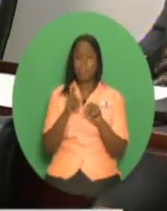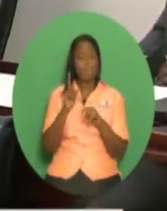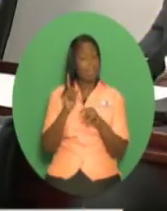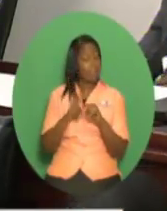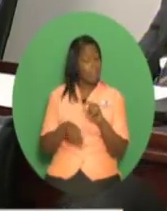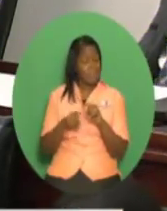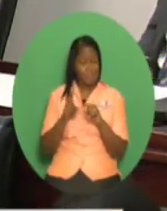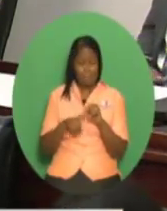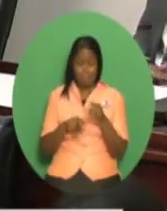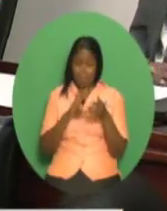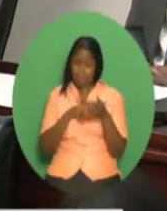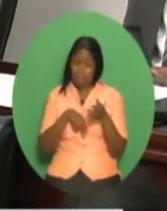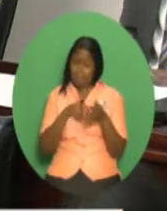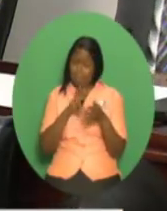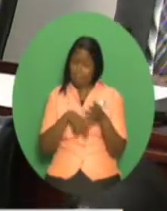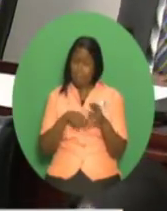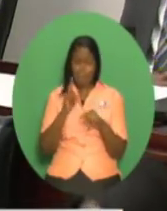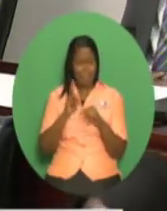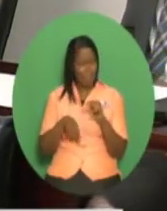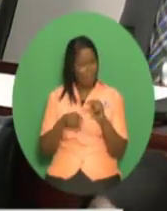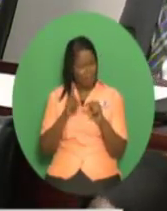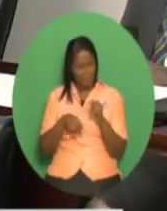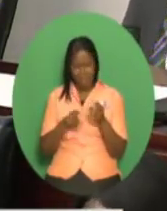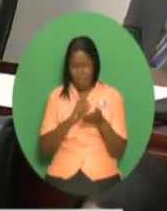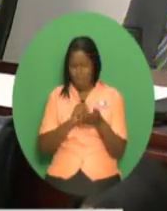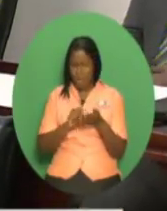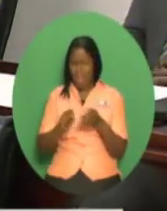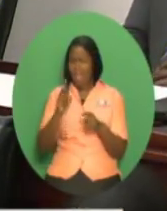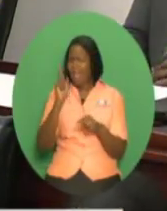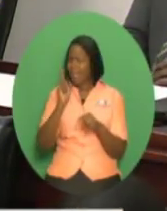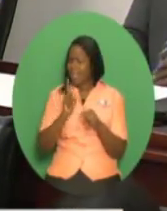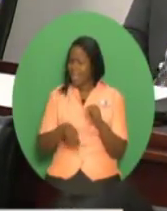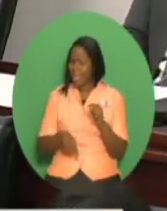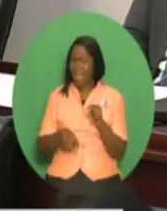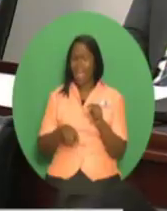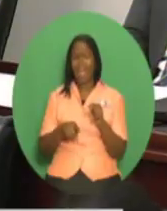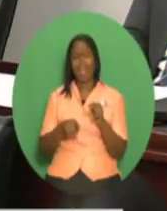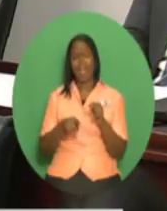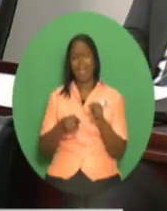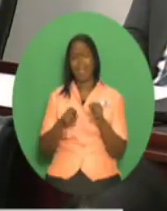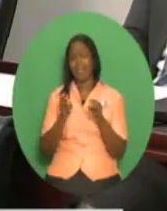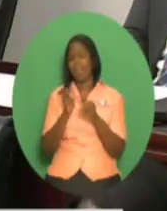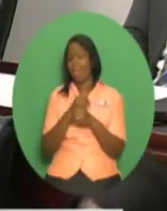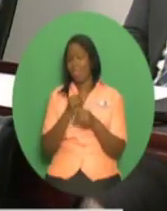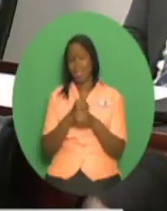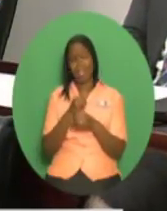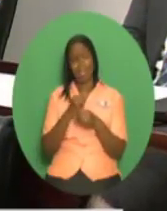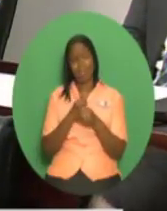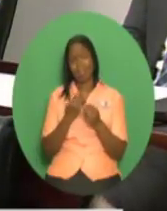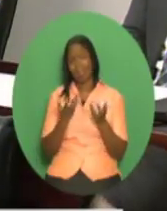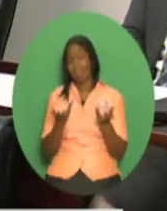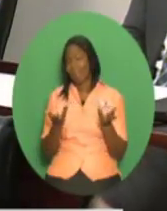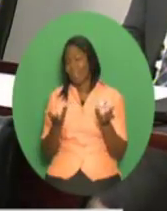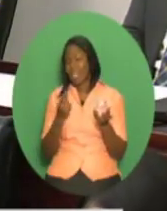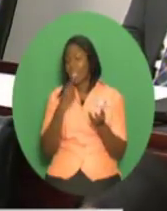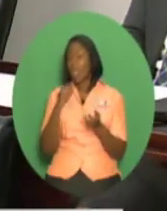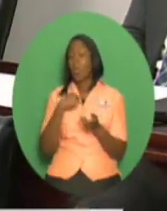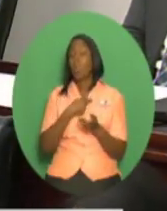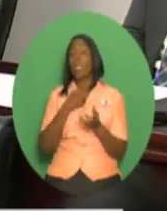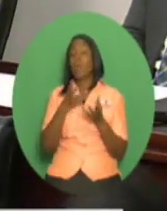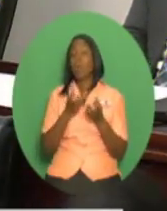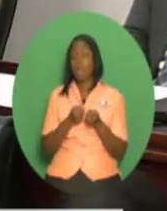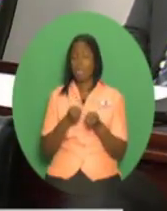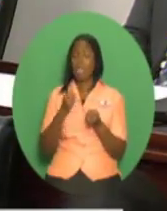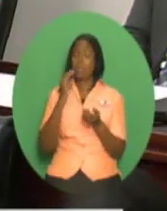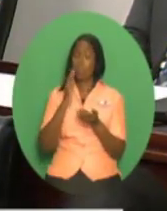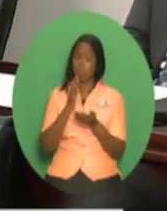properly. And we are determined to correct this. And towards this end, we have put things in place from